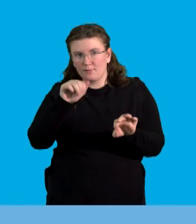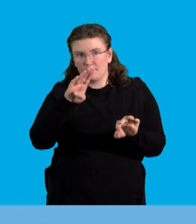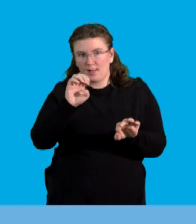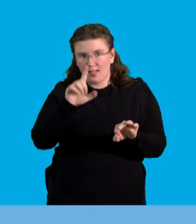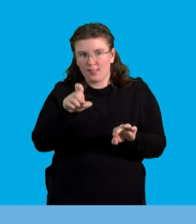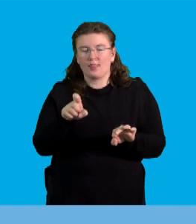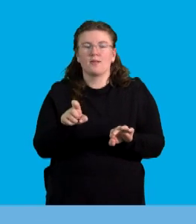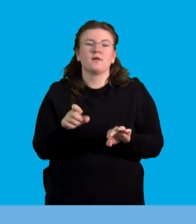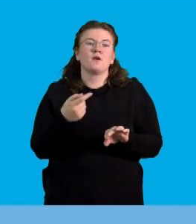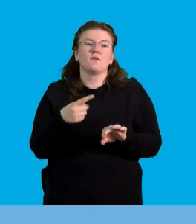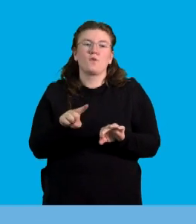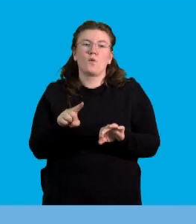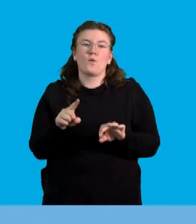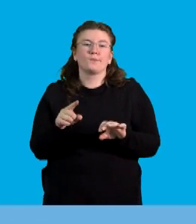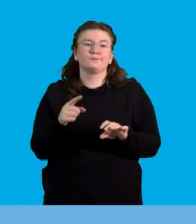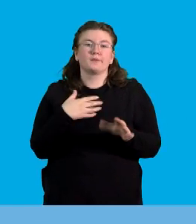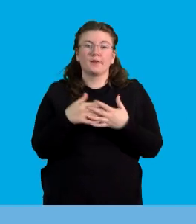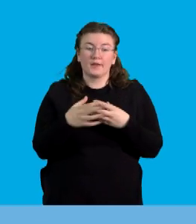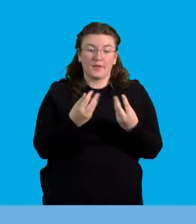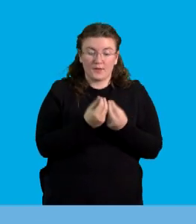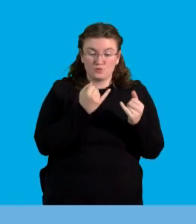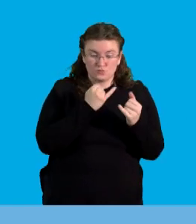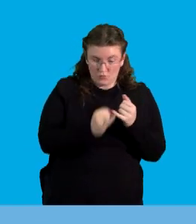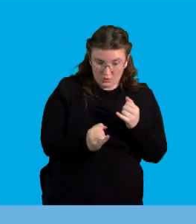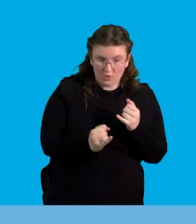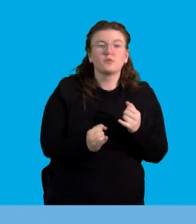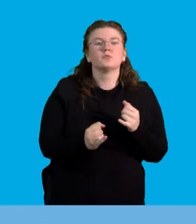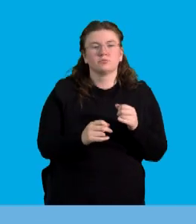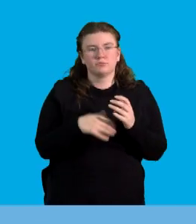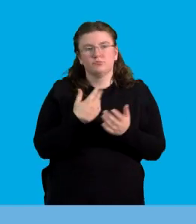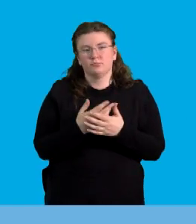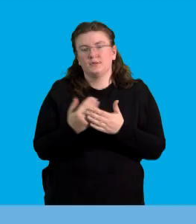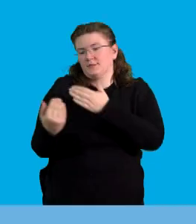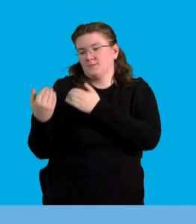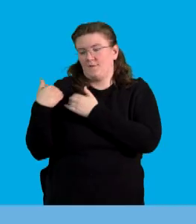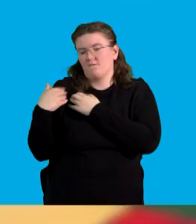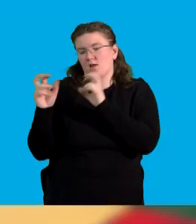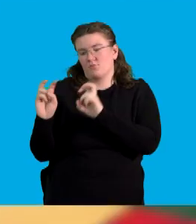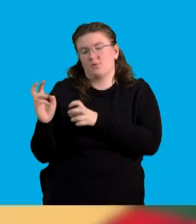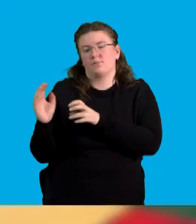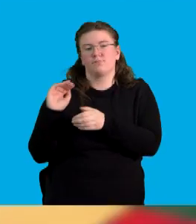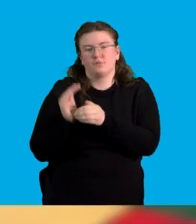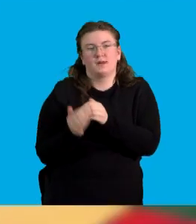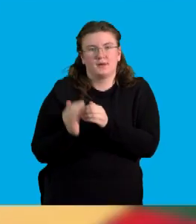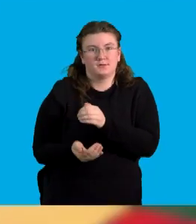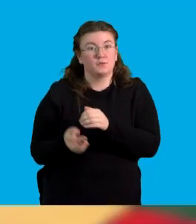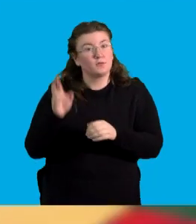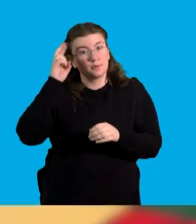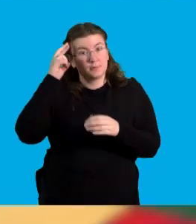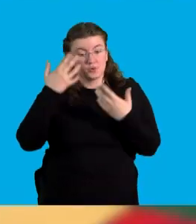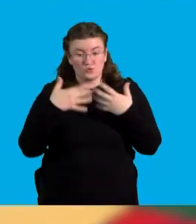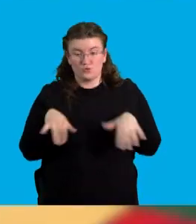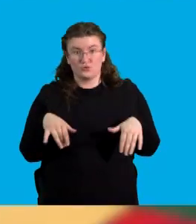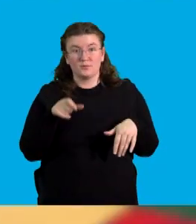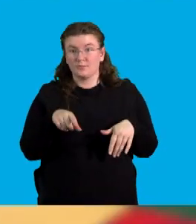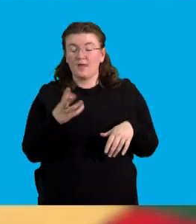have on these wires to the ground. So those are the two functions of these wires that we can have. Remember, the neutral wire, it is